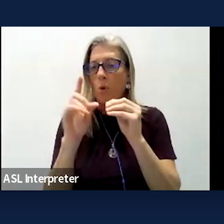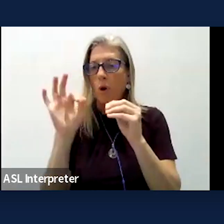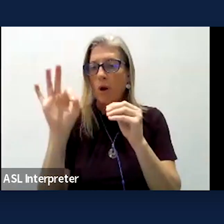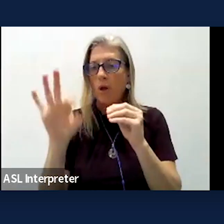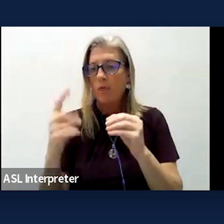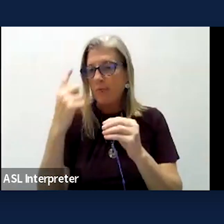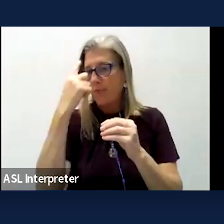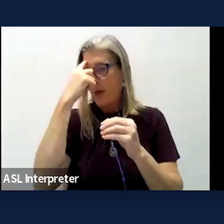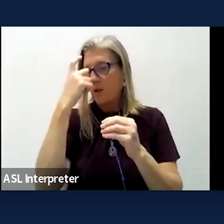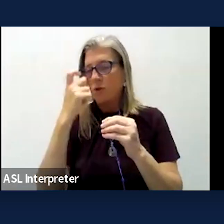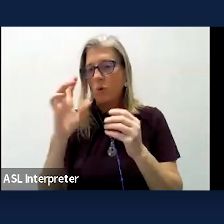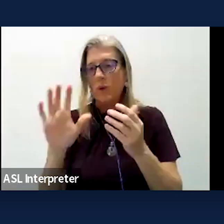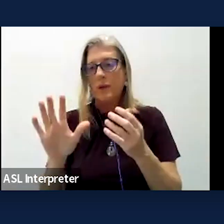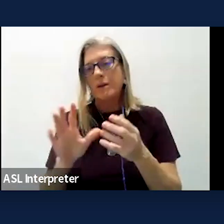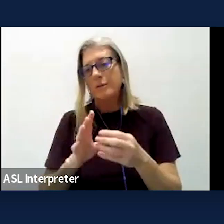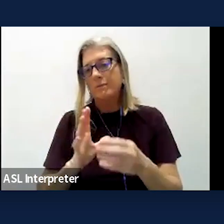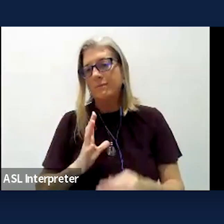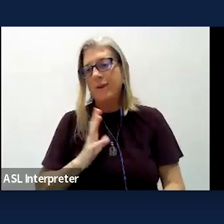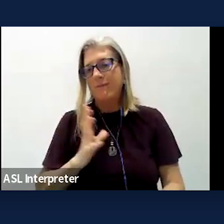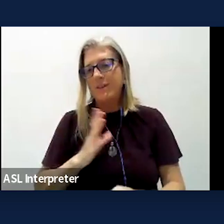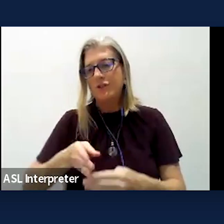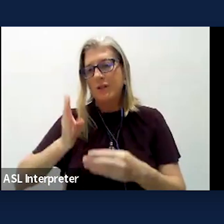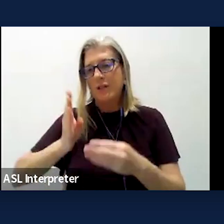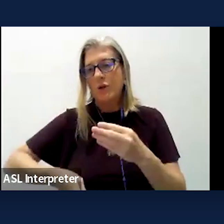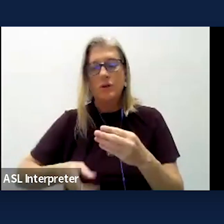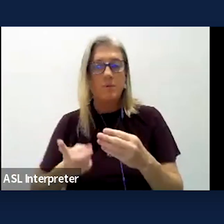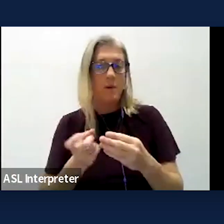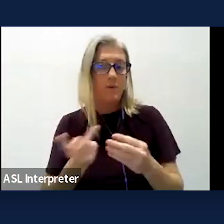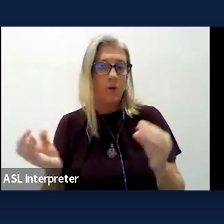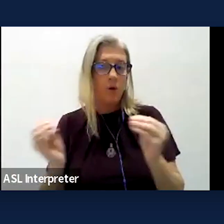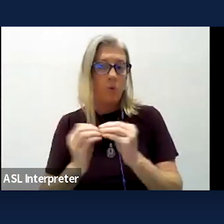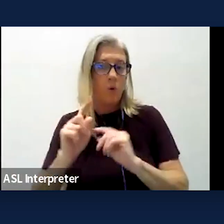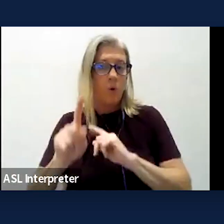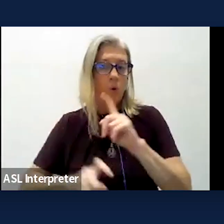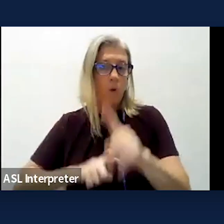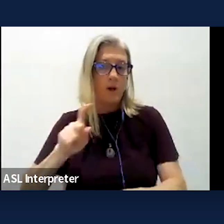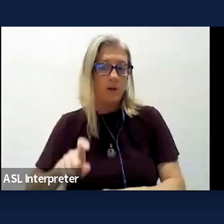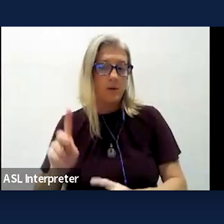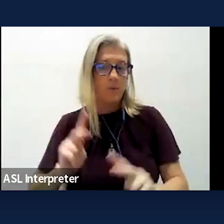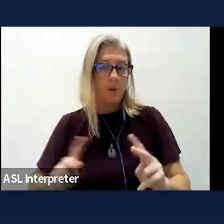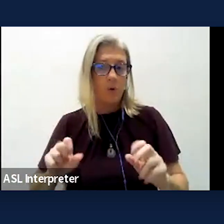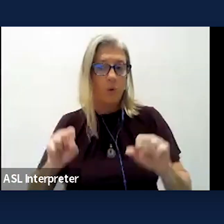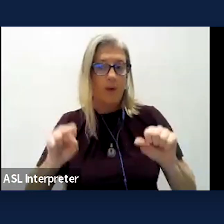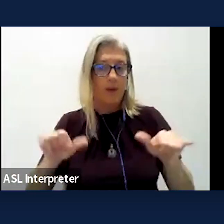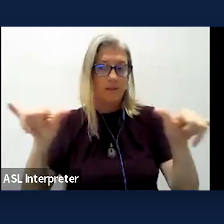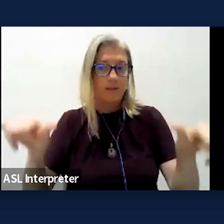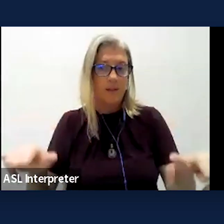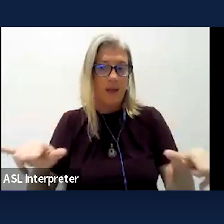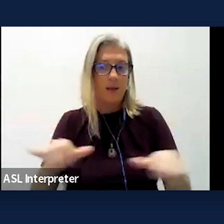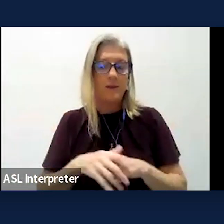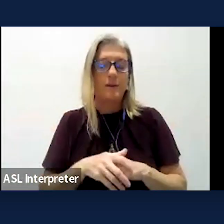can officially close up, and then we'll take the couple of extra questions for folks who are able to stay on.